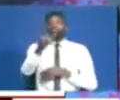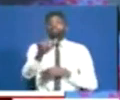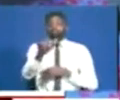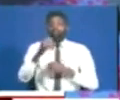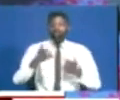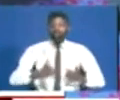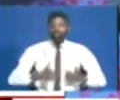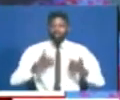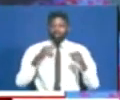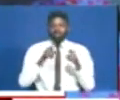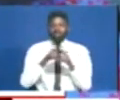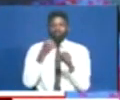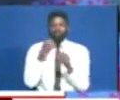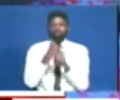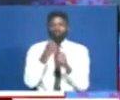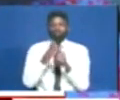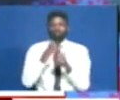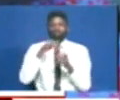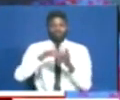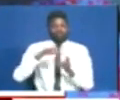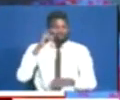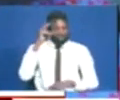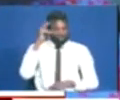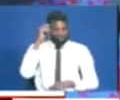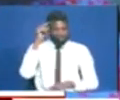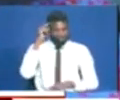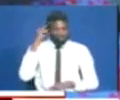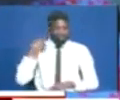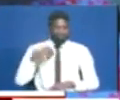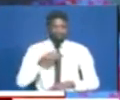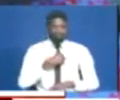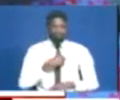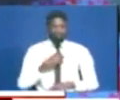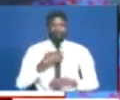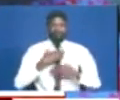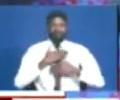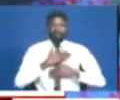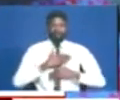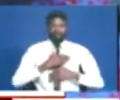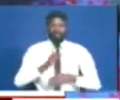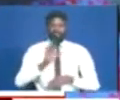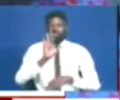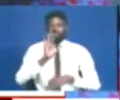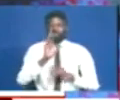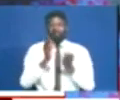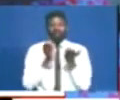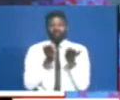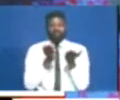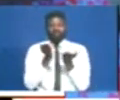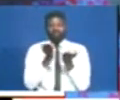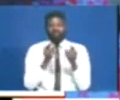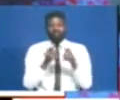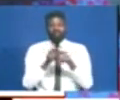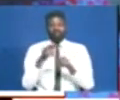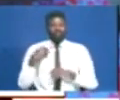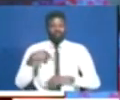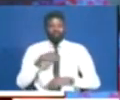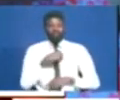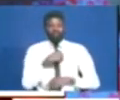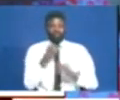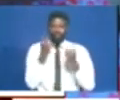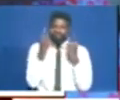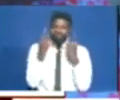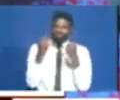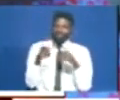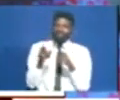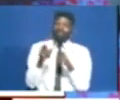the kingdom. We appreciate their service and consider them as part of contribution